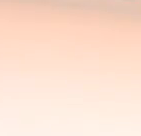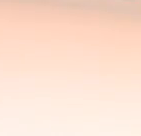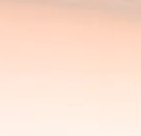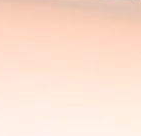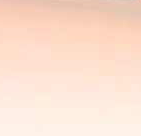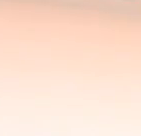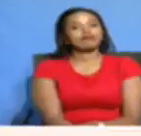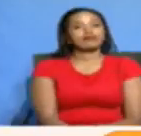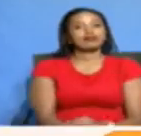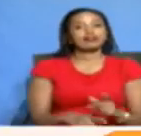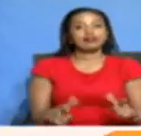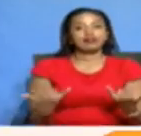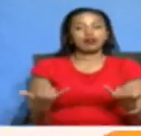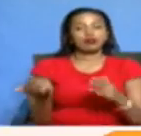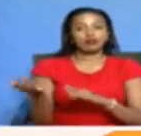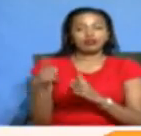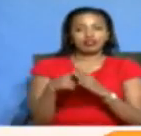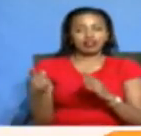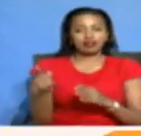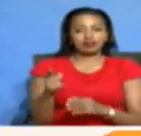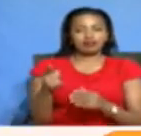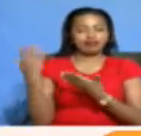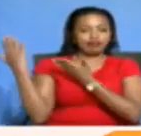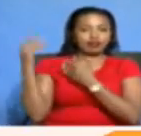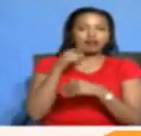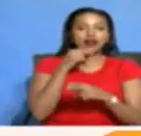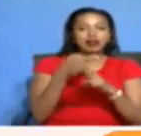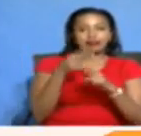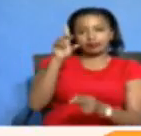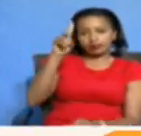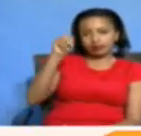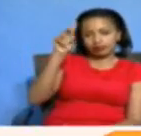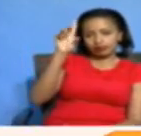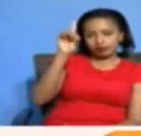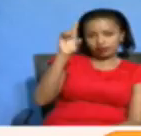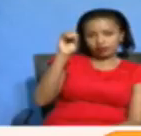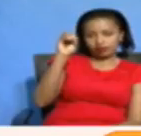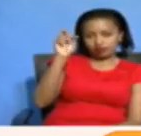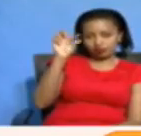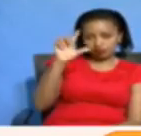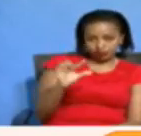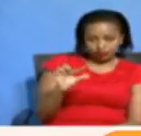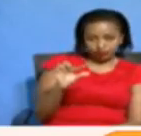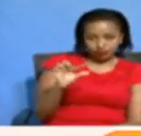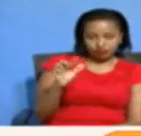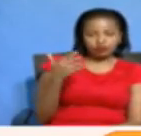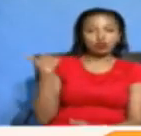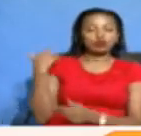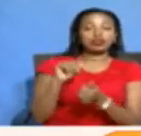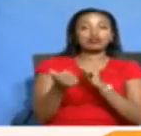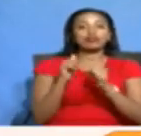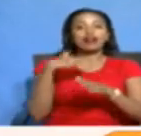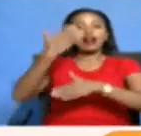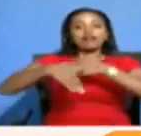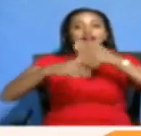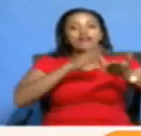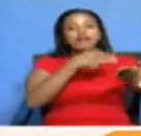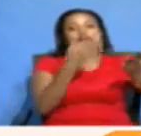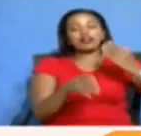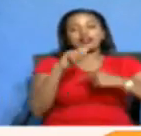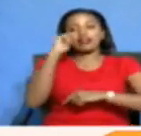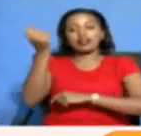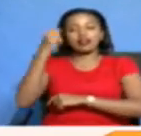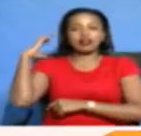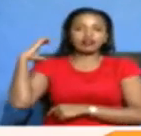And Sunday Live Sports begins right now. Good evening, I'm Bernard Ndong. Kariobangi Sharks claimed their maiden Super Cup title after defeating Kenyan Premier League champions Gor